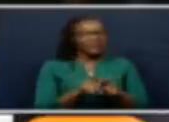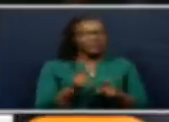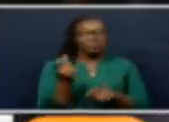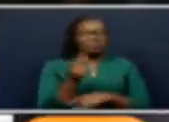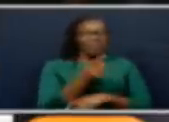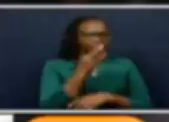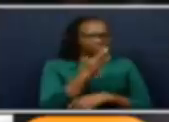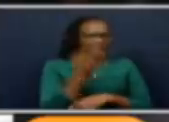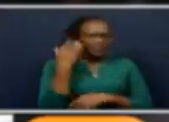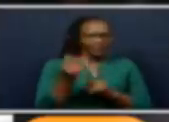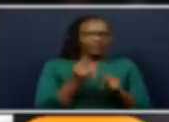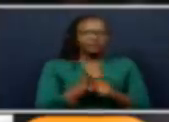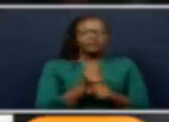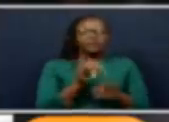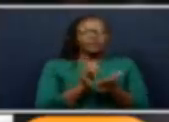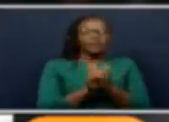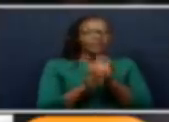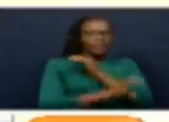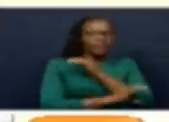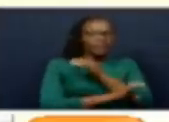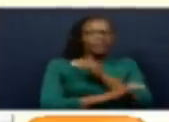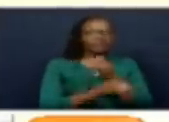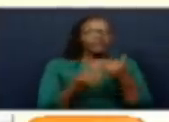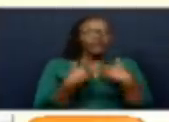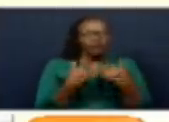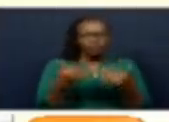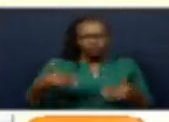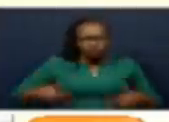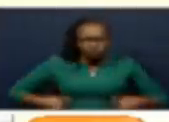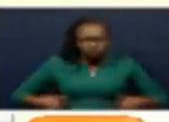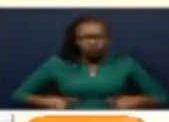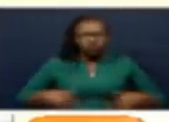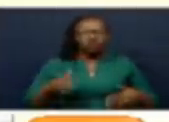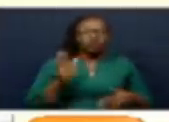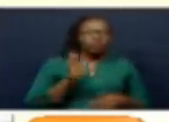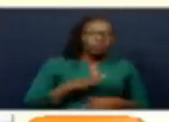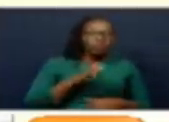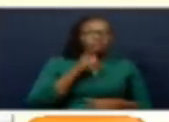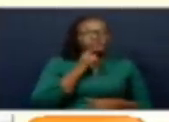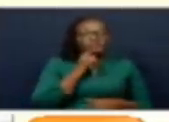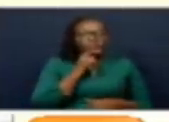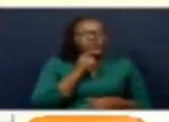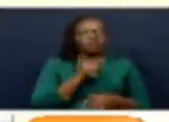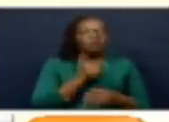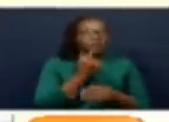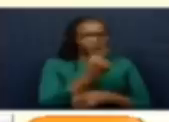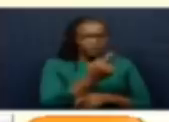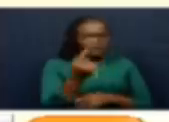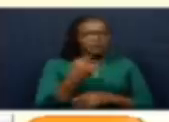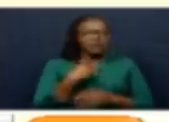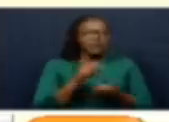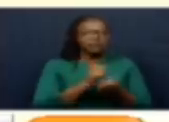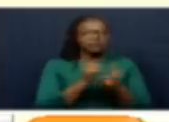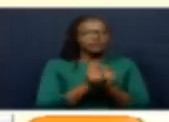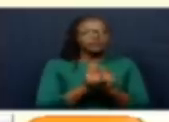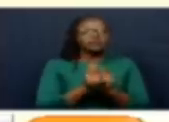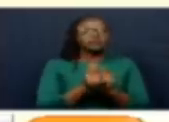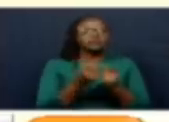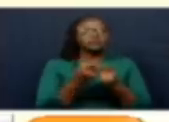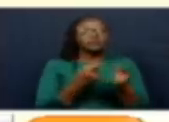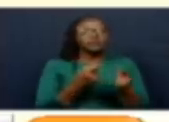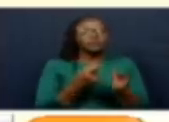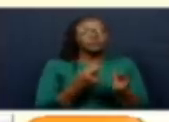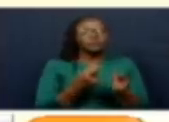last year, that a country that has young people, men and women, everybody has changed from a language of earning